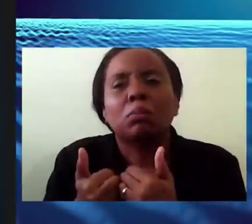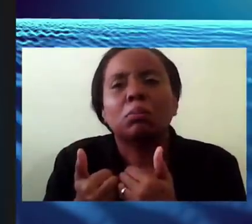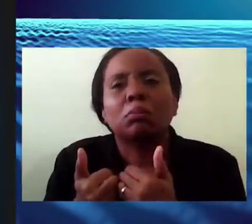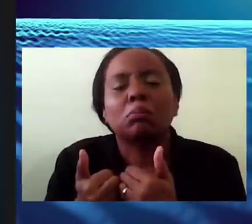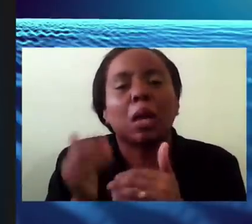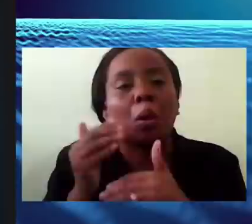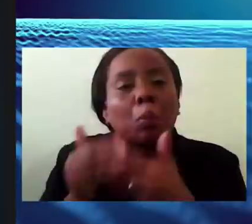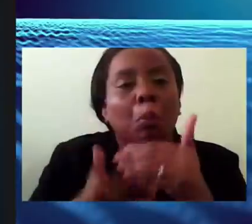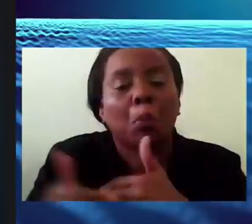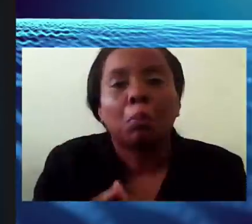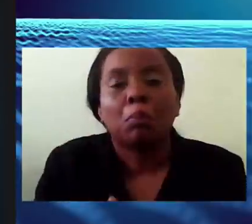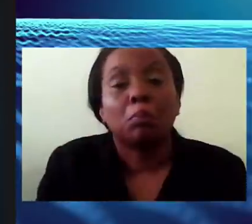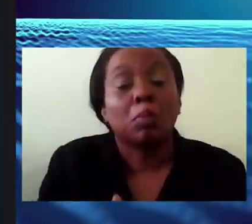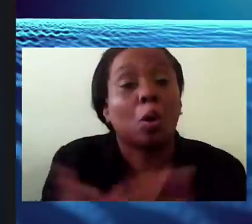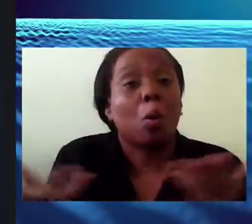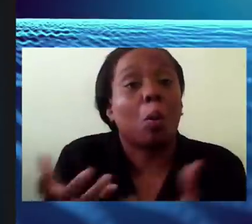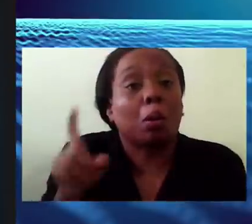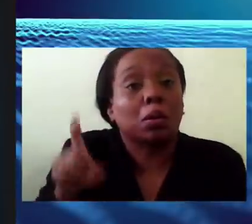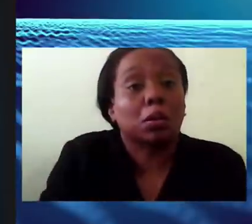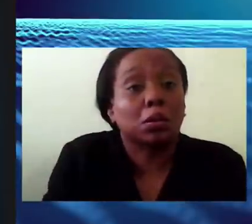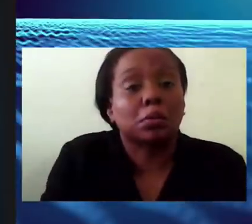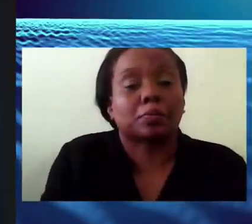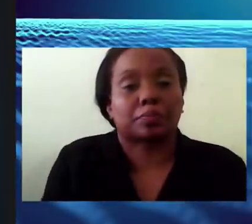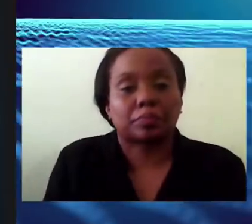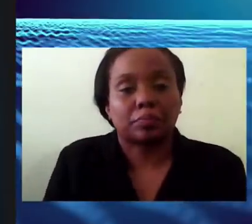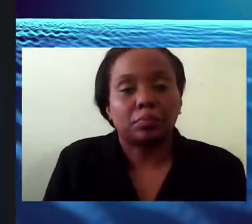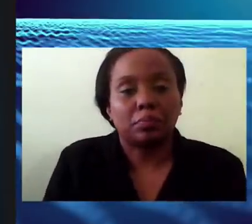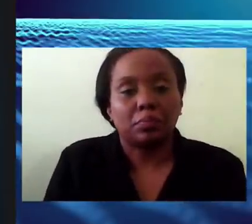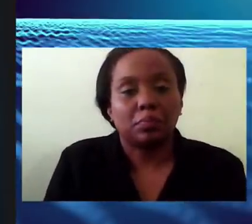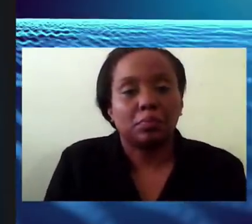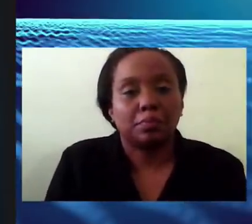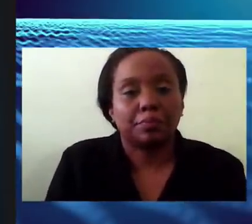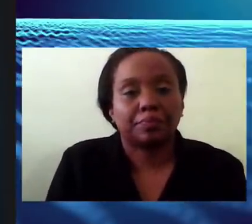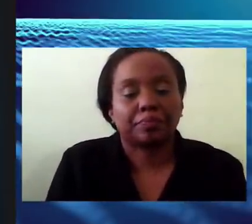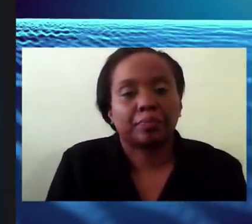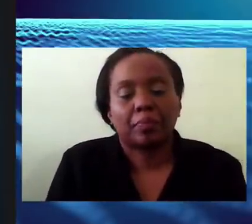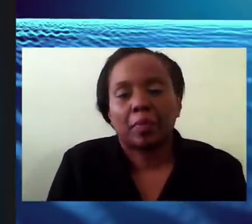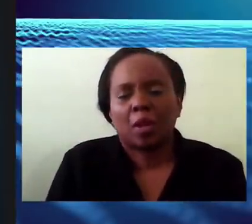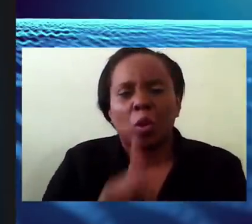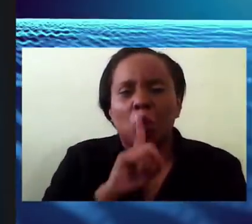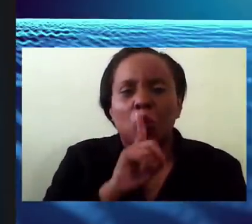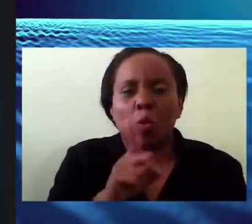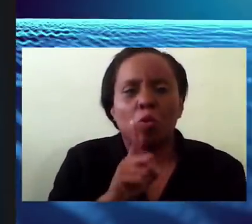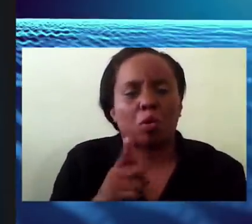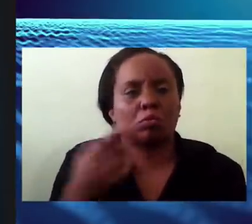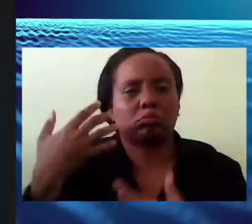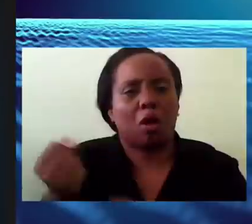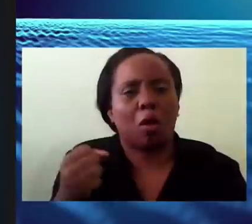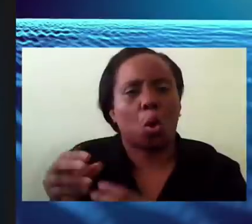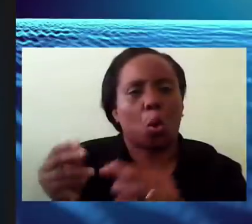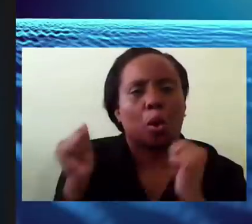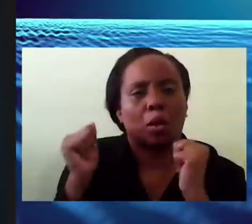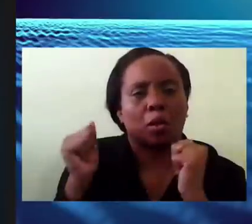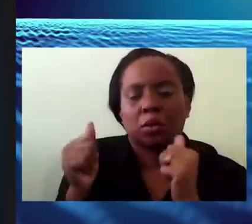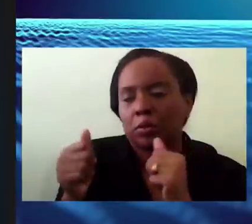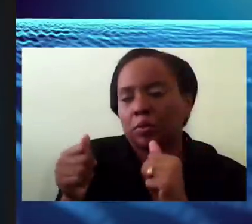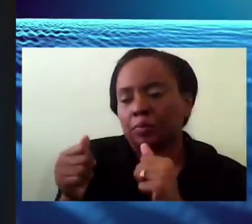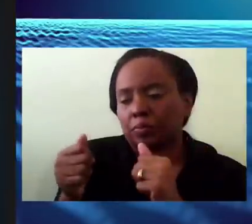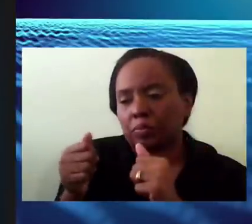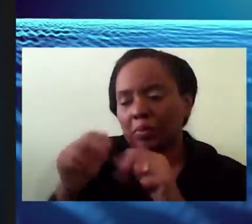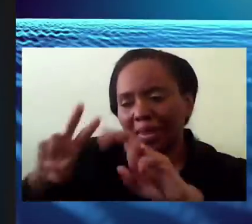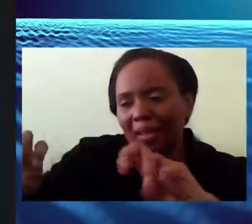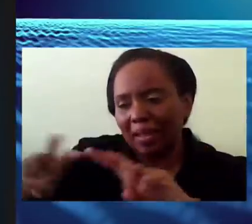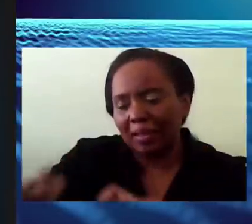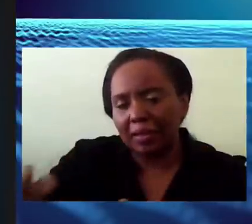recovery. This is an intensive, rapid assessment for which we have already started gathering critical information. It